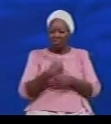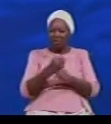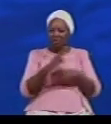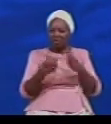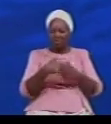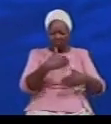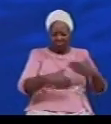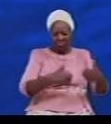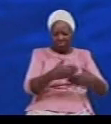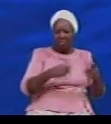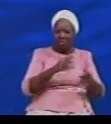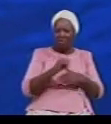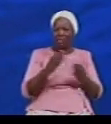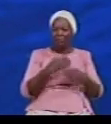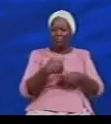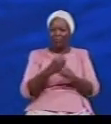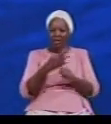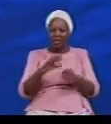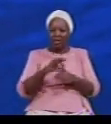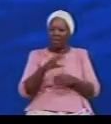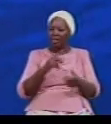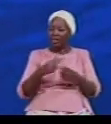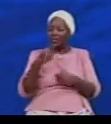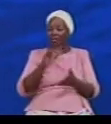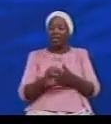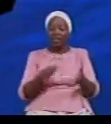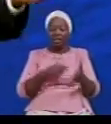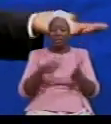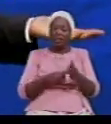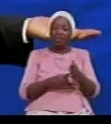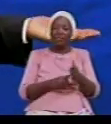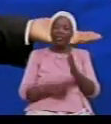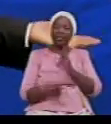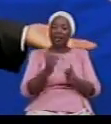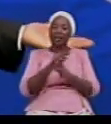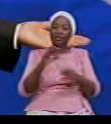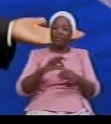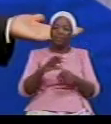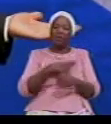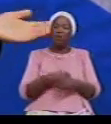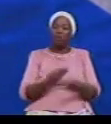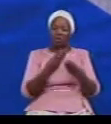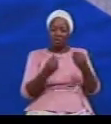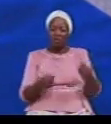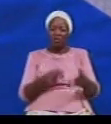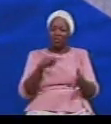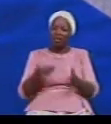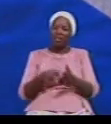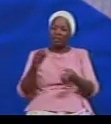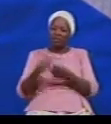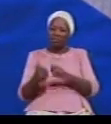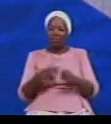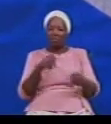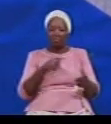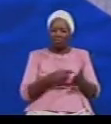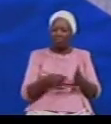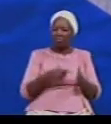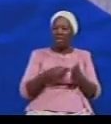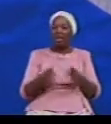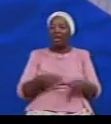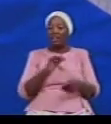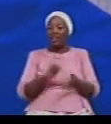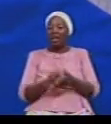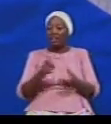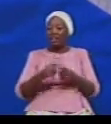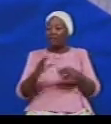will say, this kind of tea will nourish this, this kind of tea will solve this other problem, and if you're having this and